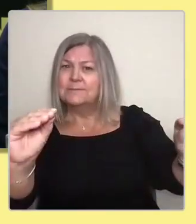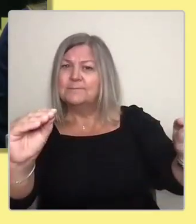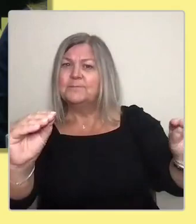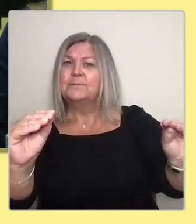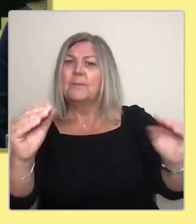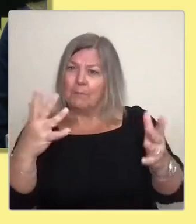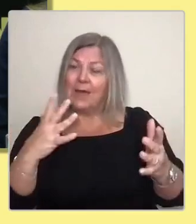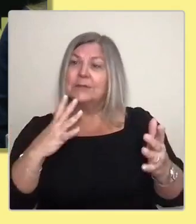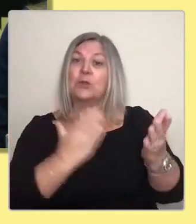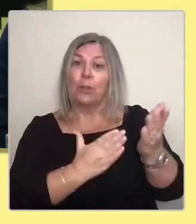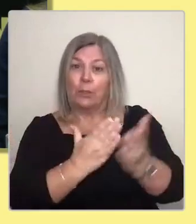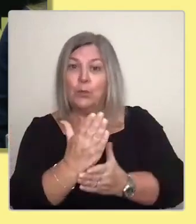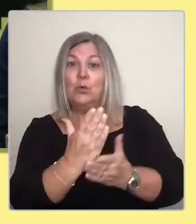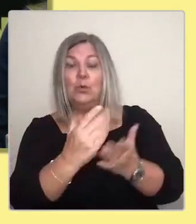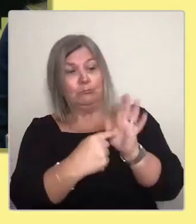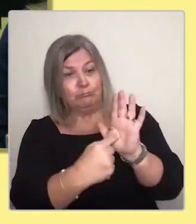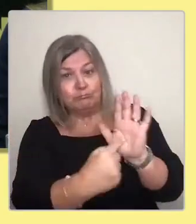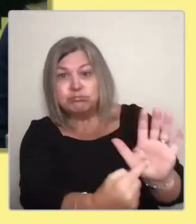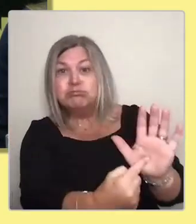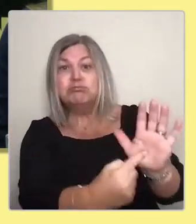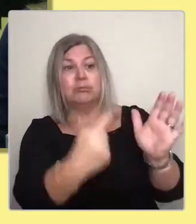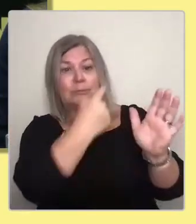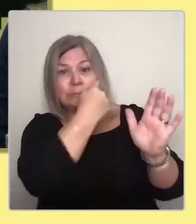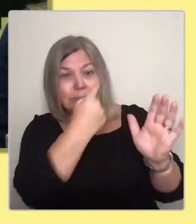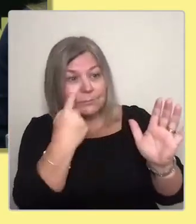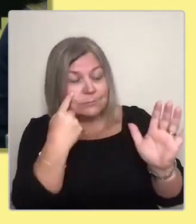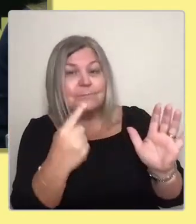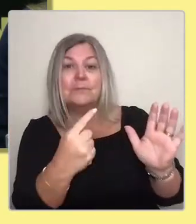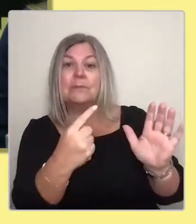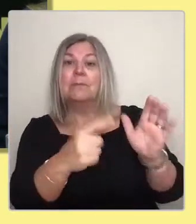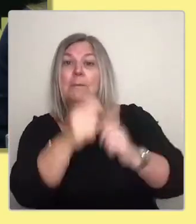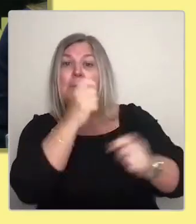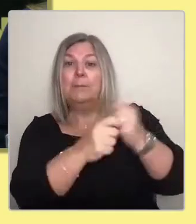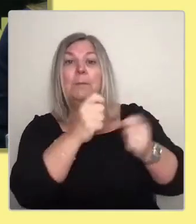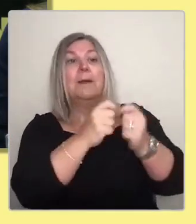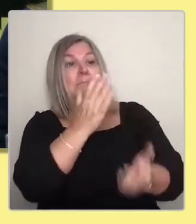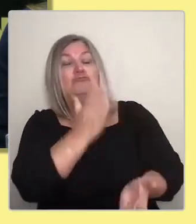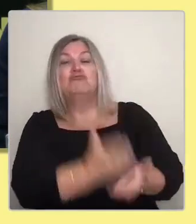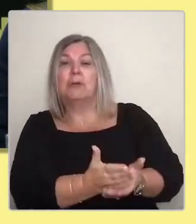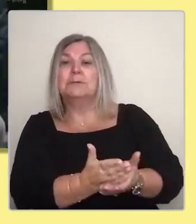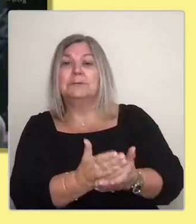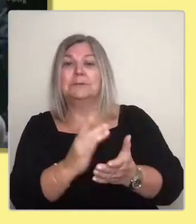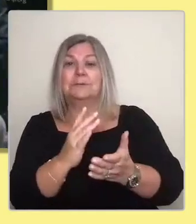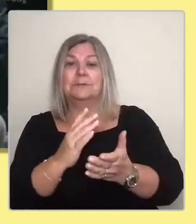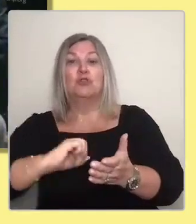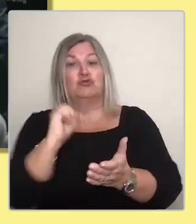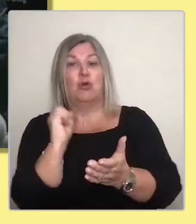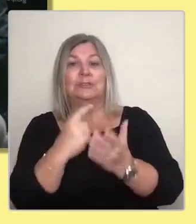delivery that we earn people's trust. And when we have their trust, we can lead them to independence.